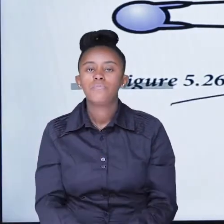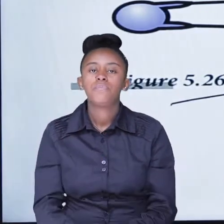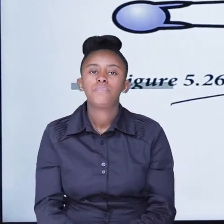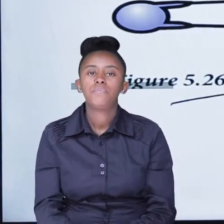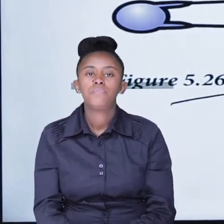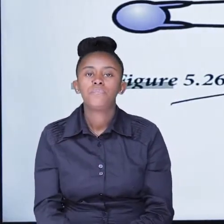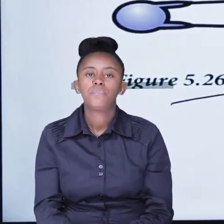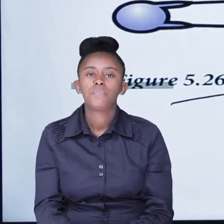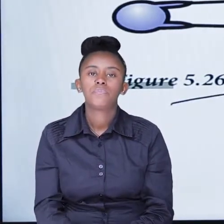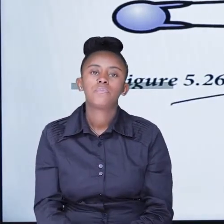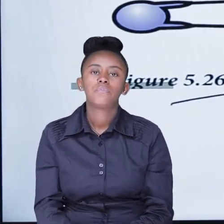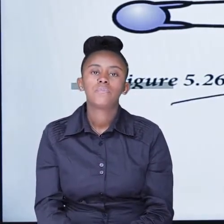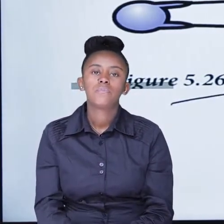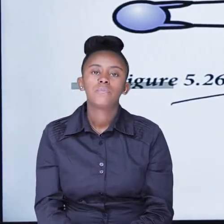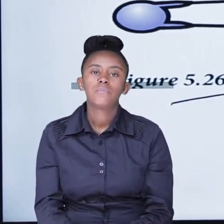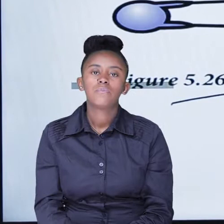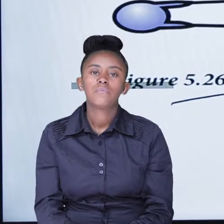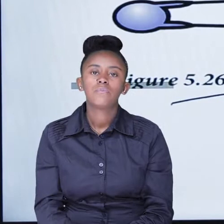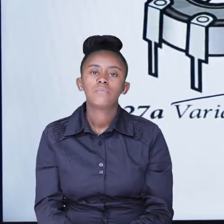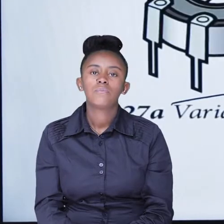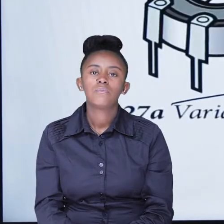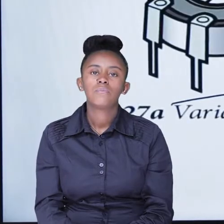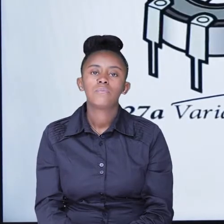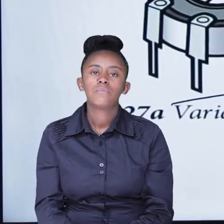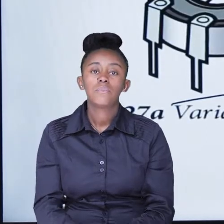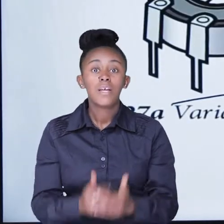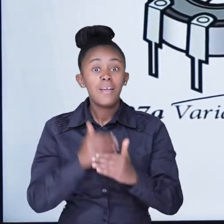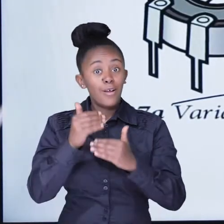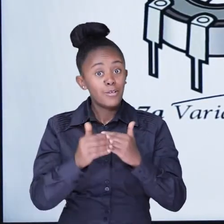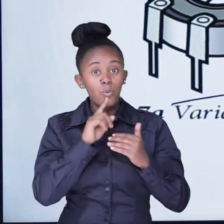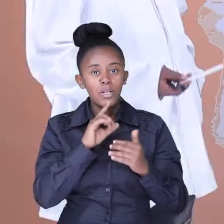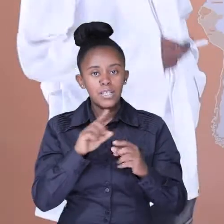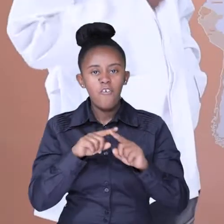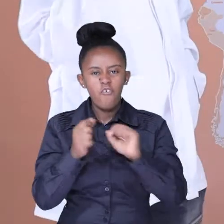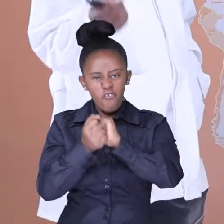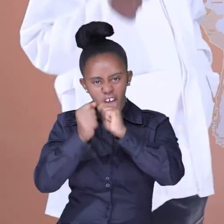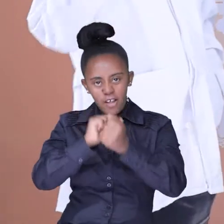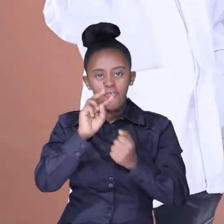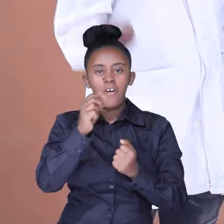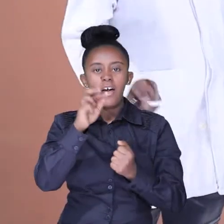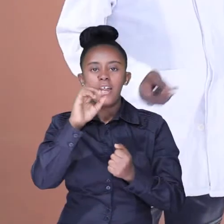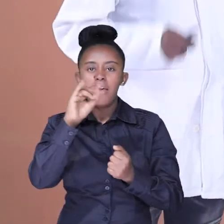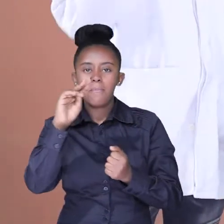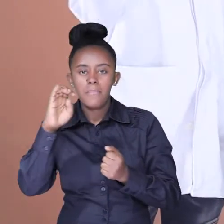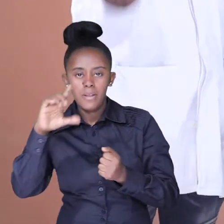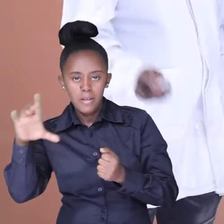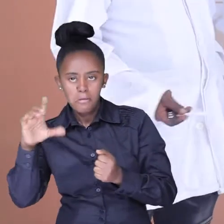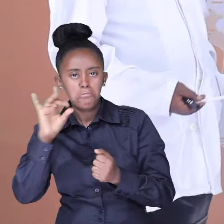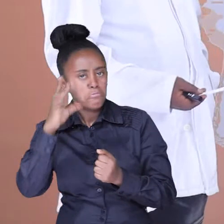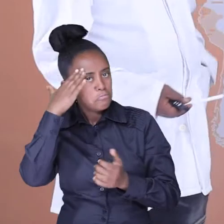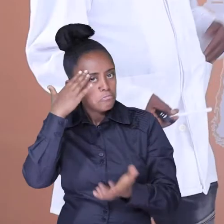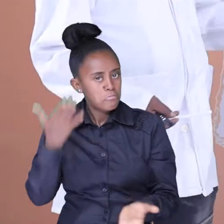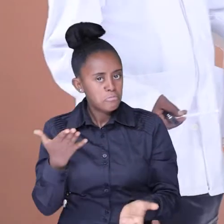for thermosistors. And the next one is variable resistance. This is obviously what we know in grade